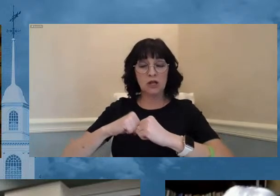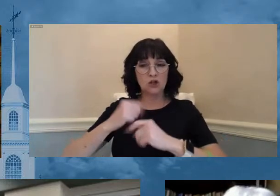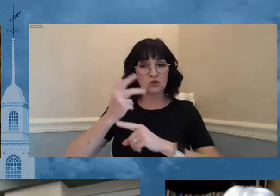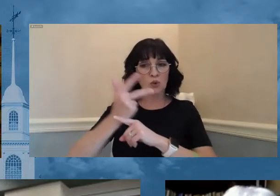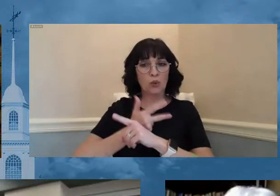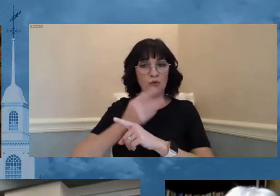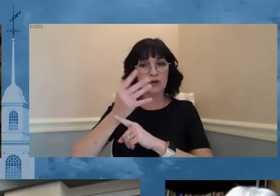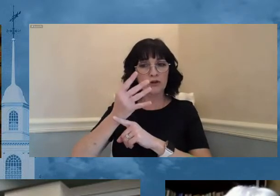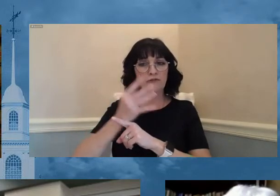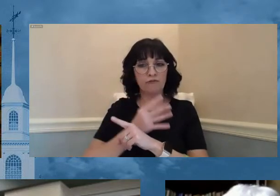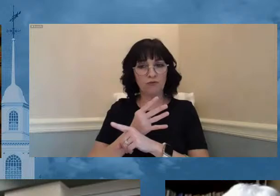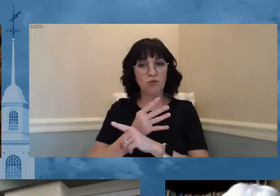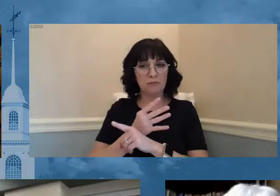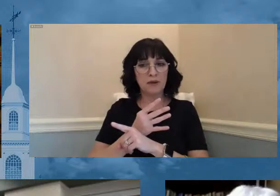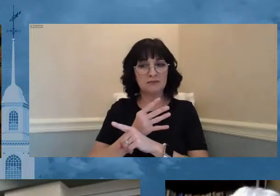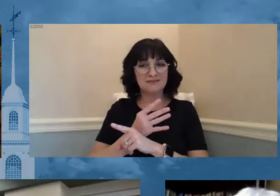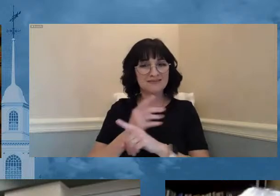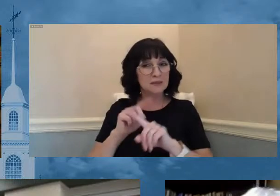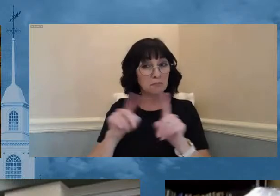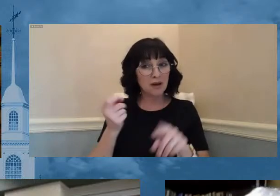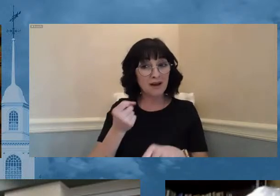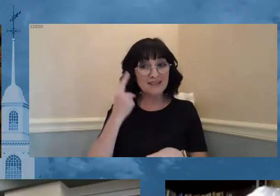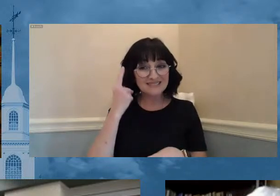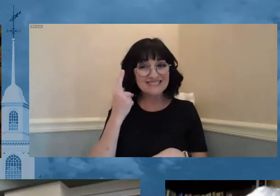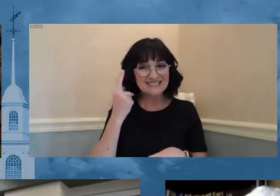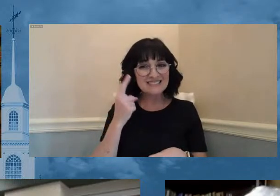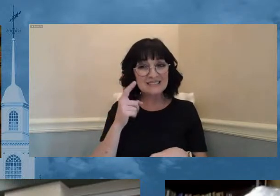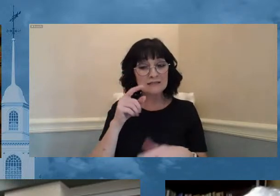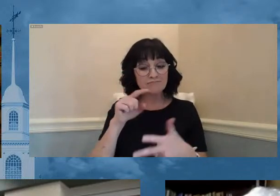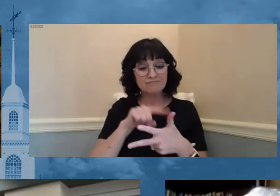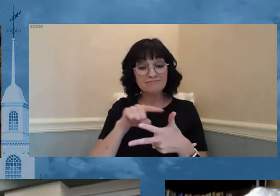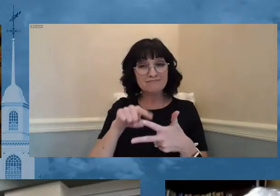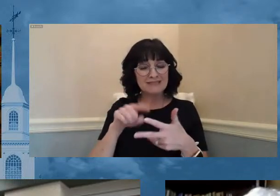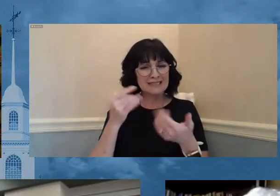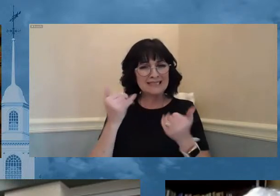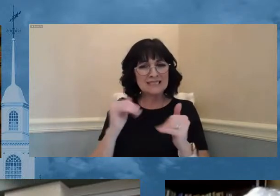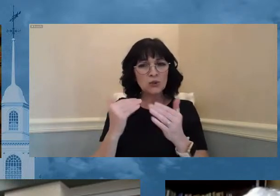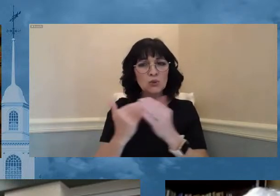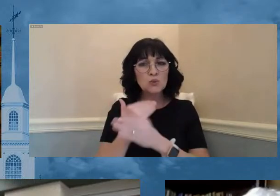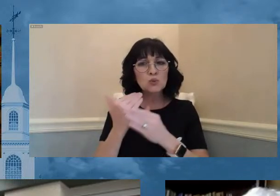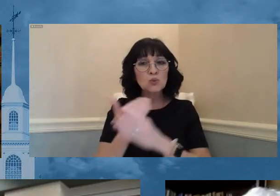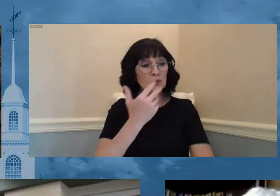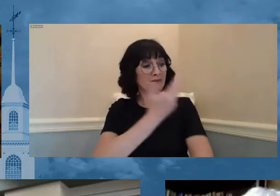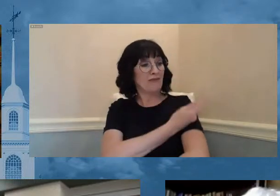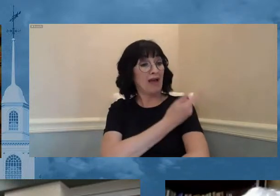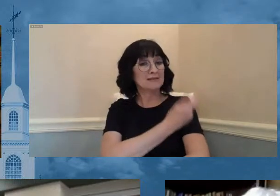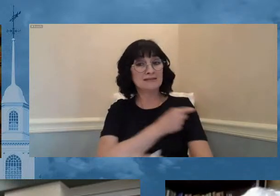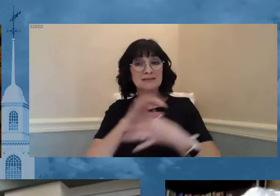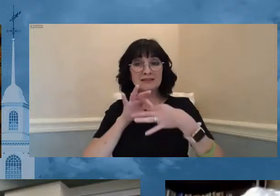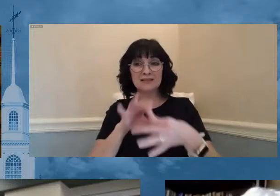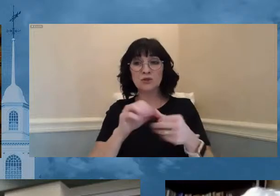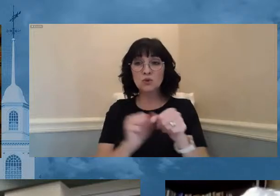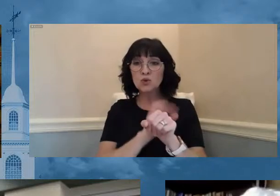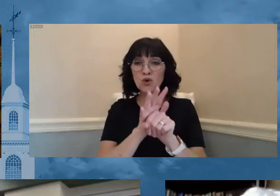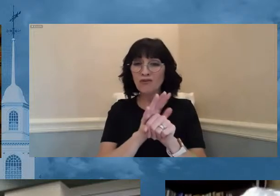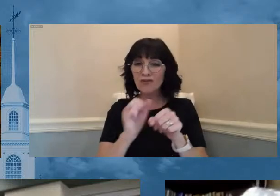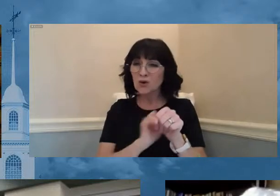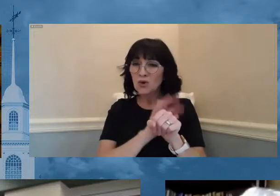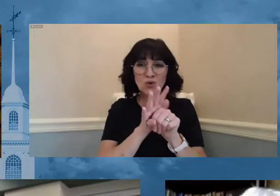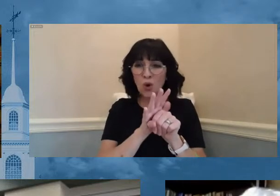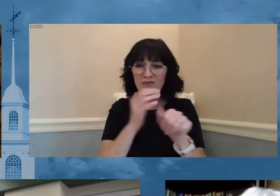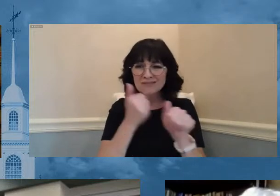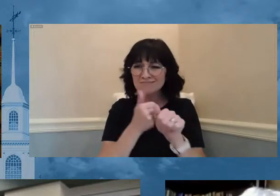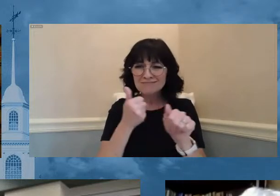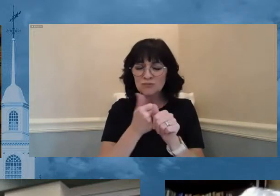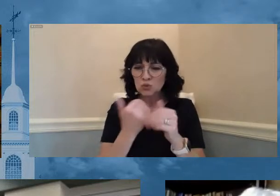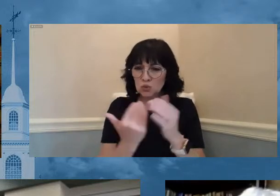out there, we don't have more time that we've been able to study those. So we just don't know